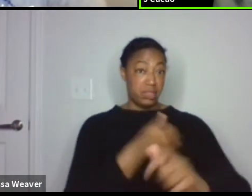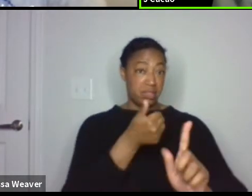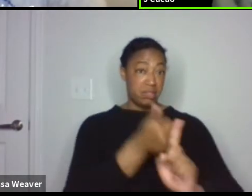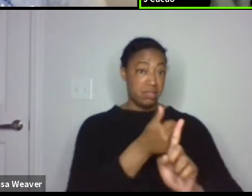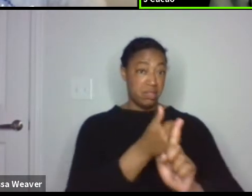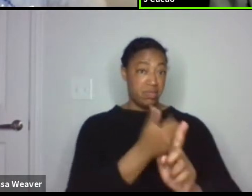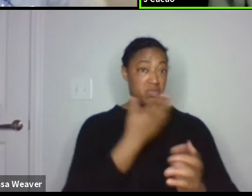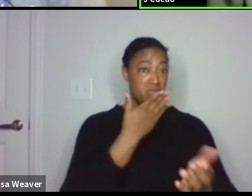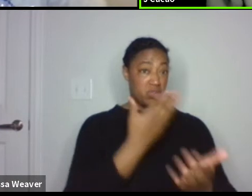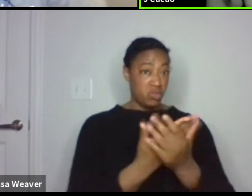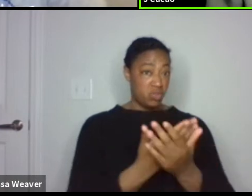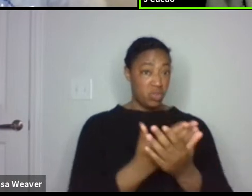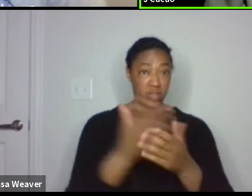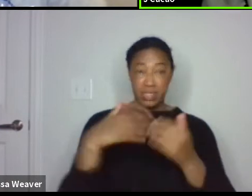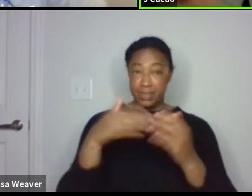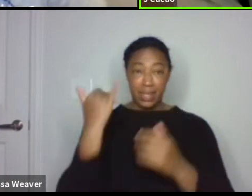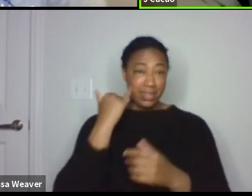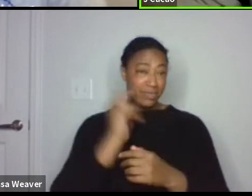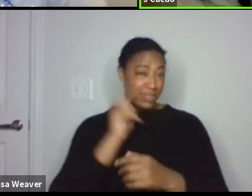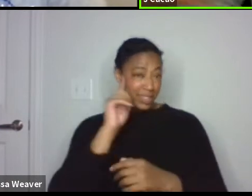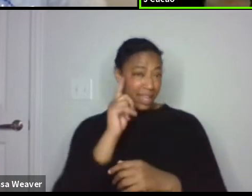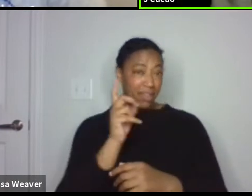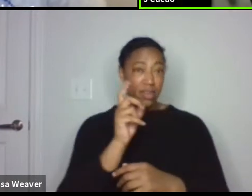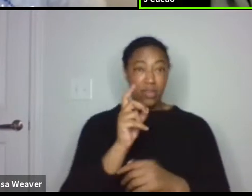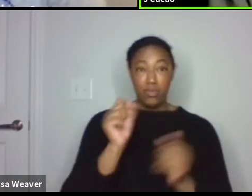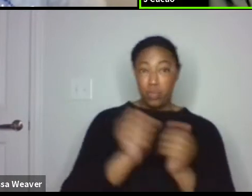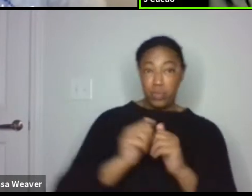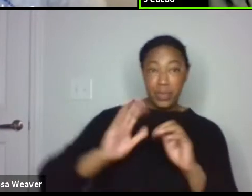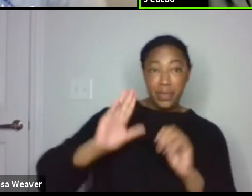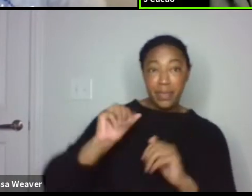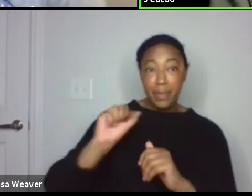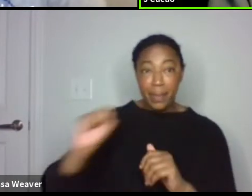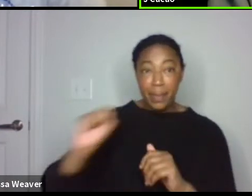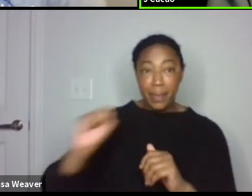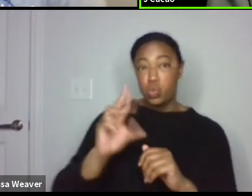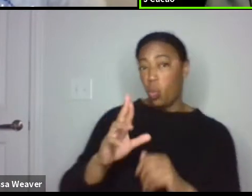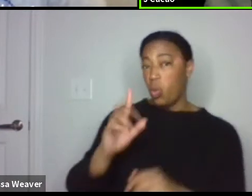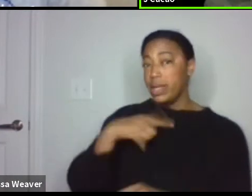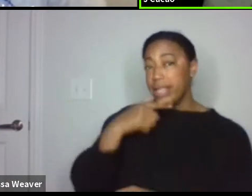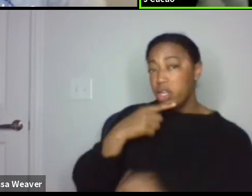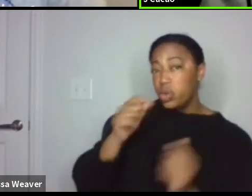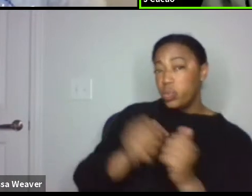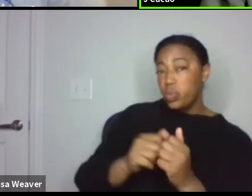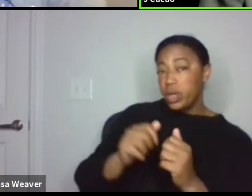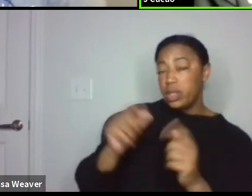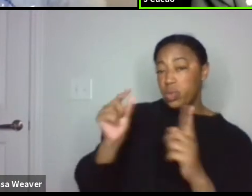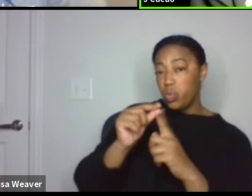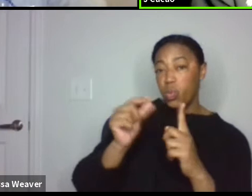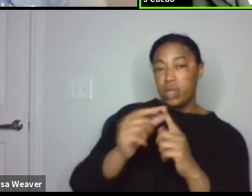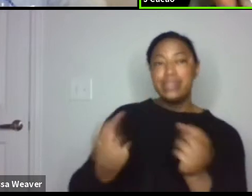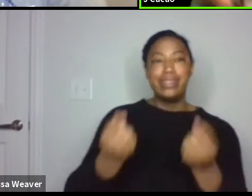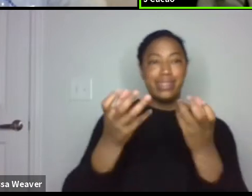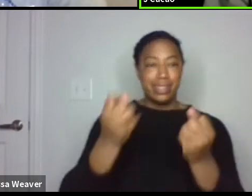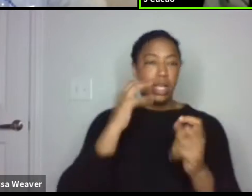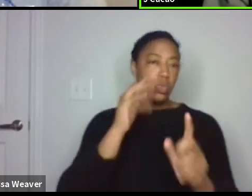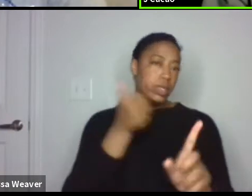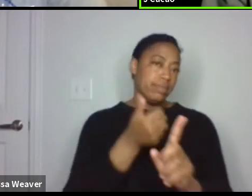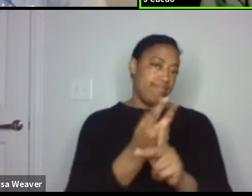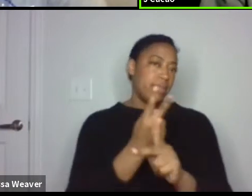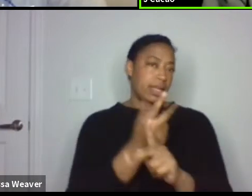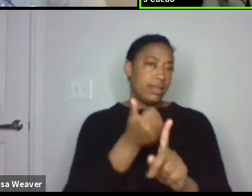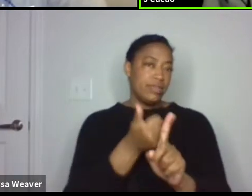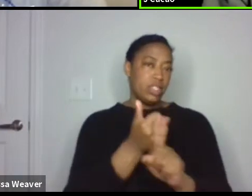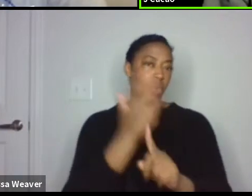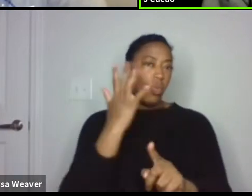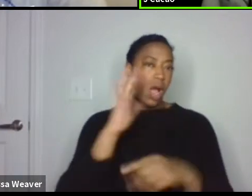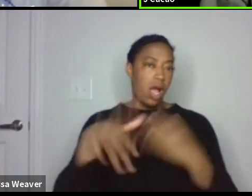itself, whether they're deaf, with the bass, or whether they're hearing with the lyricism, the signs are going to take care of themselves, because all my videos that